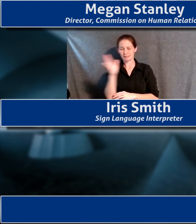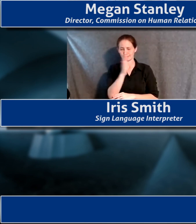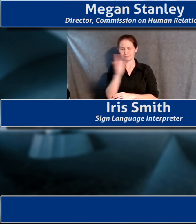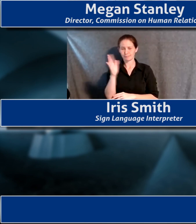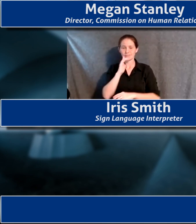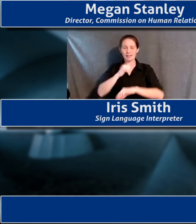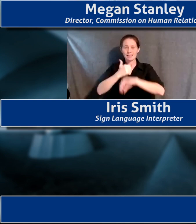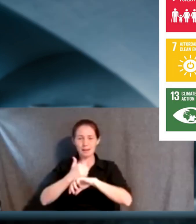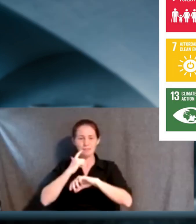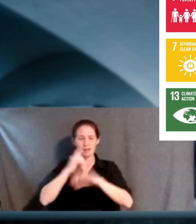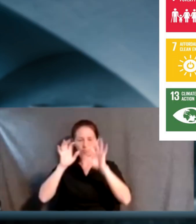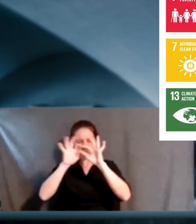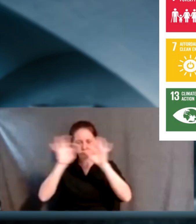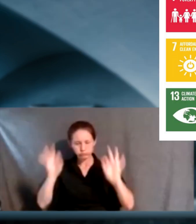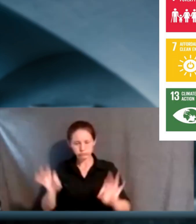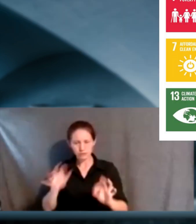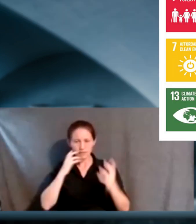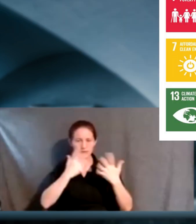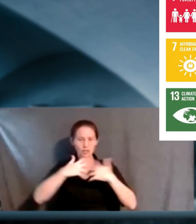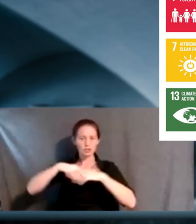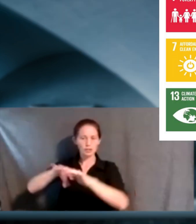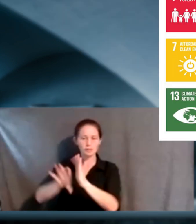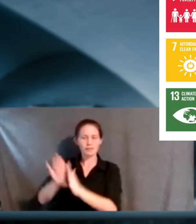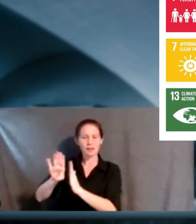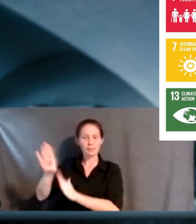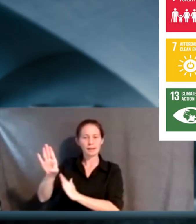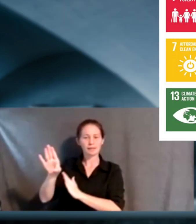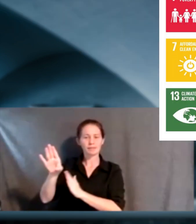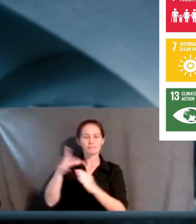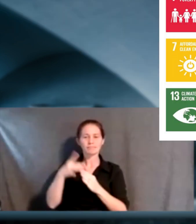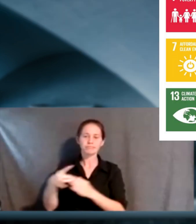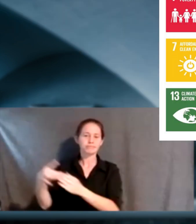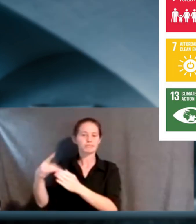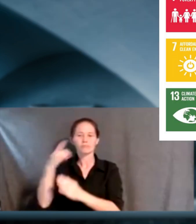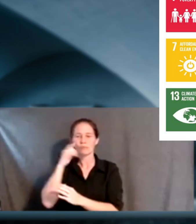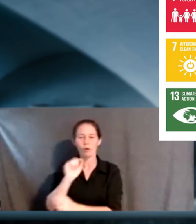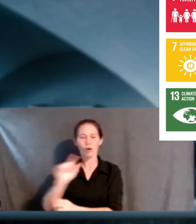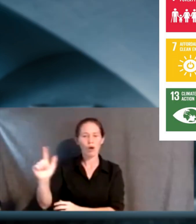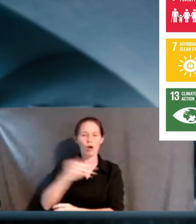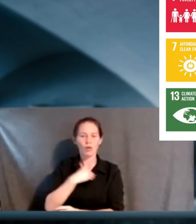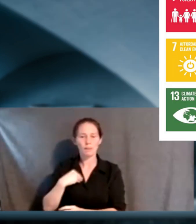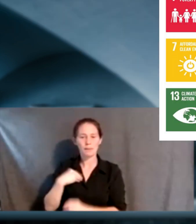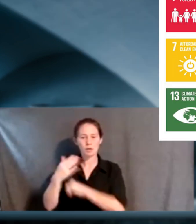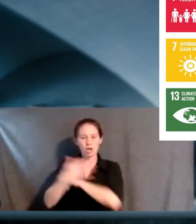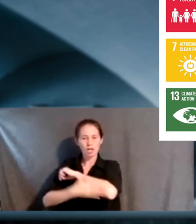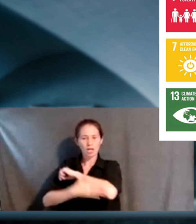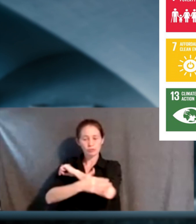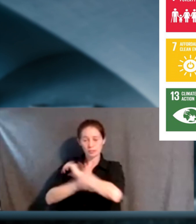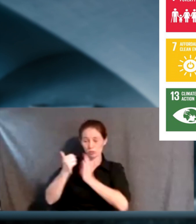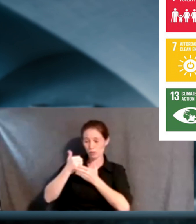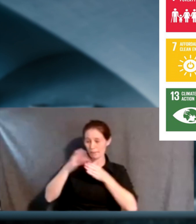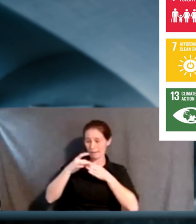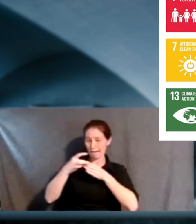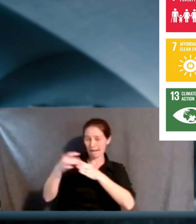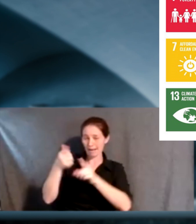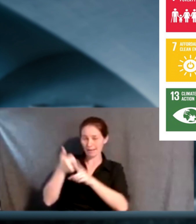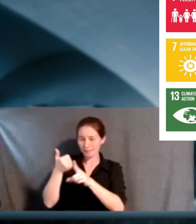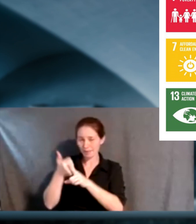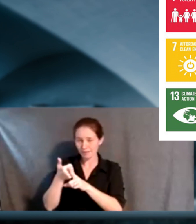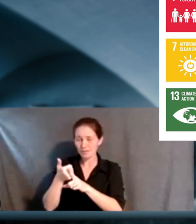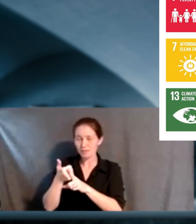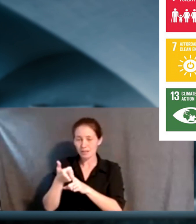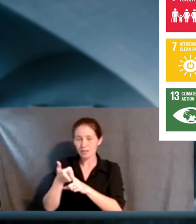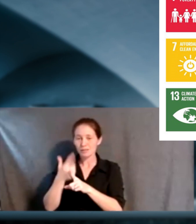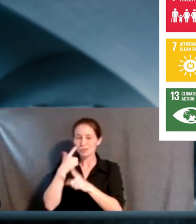that framework of an integrated development pathway for all of the member countries to guide themselves for in terms of